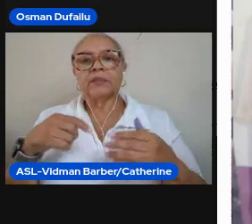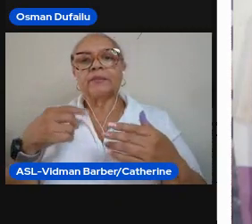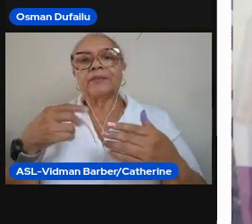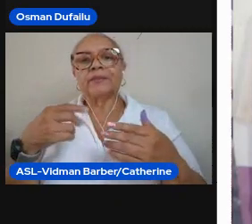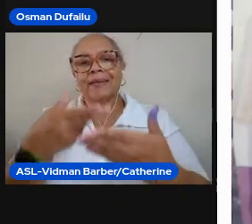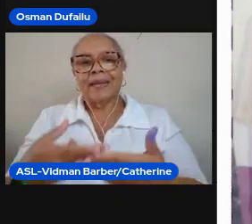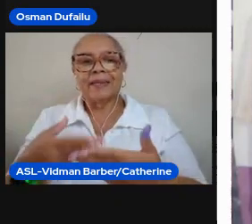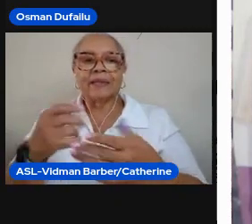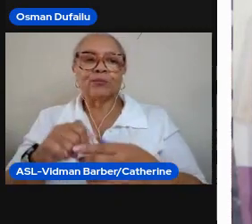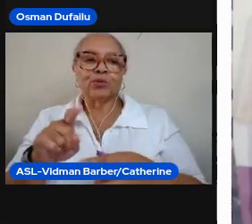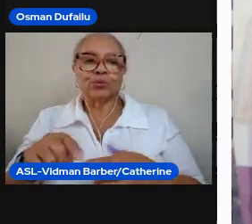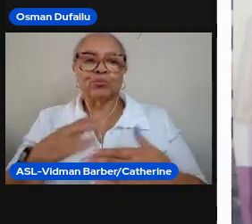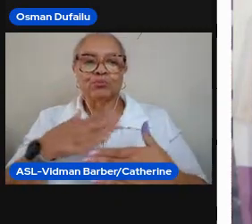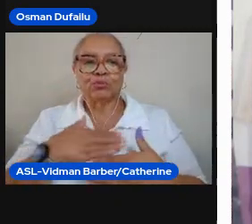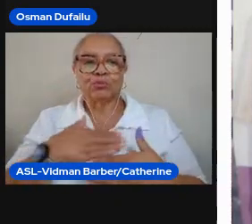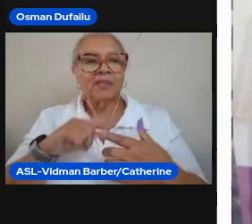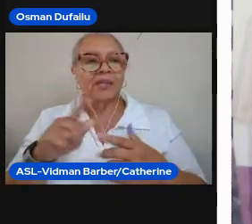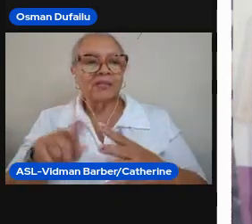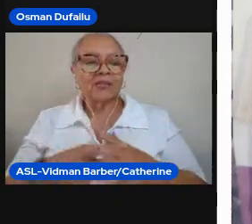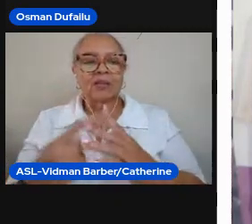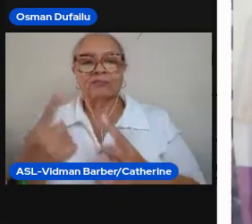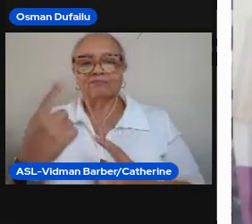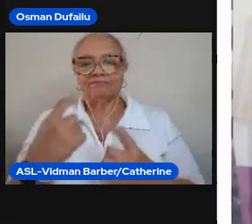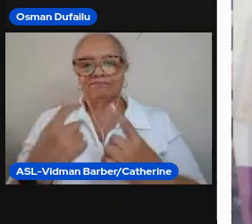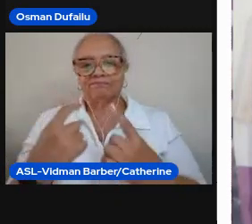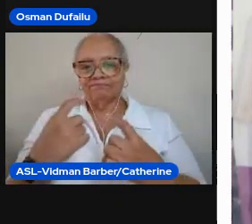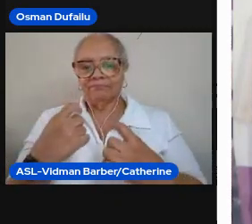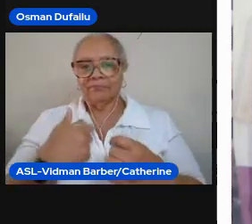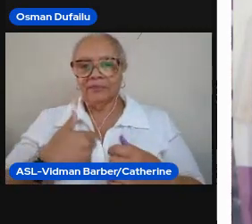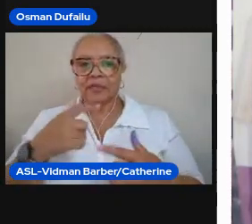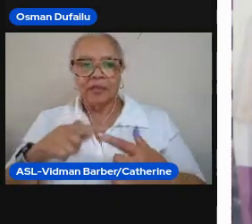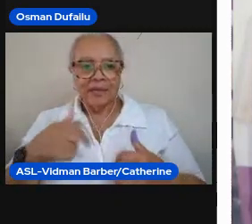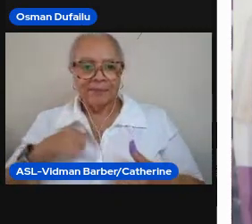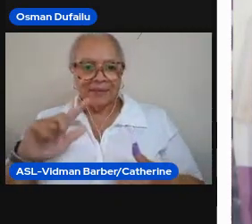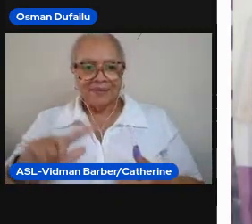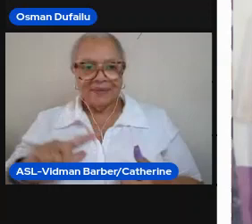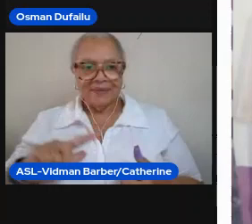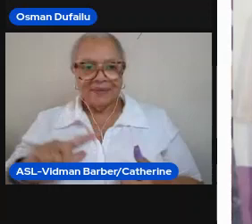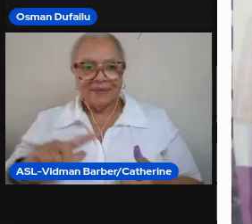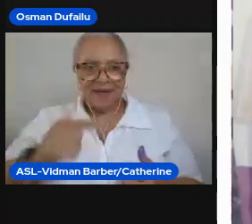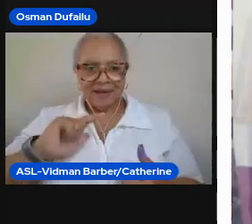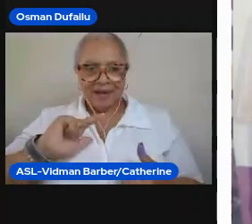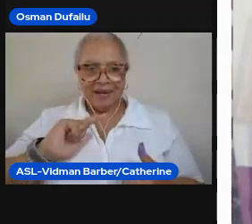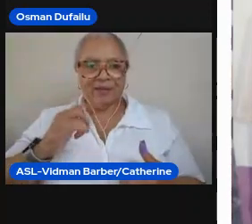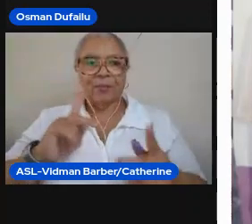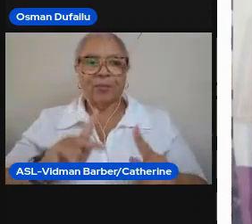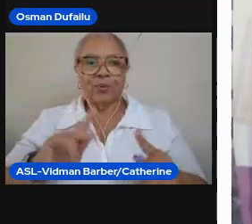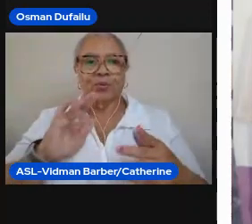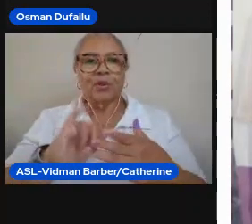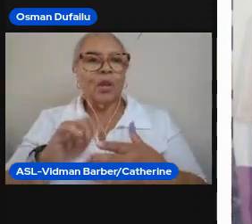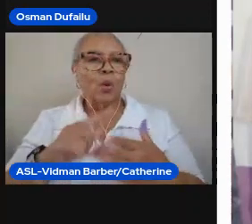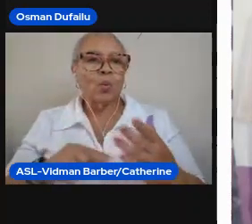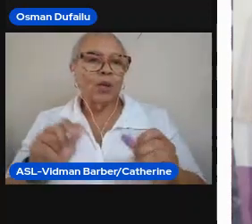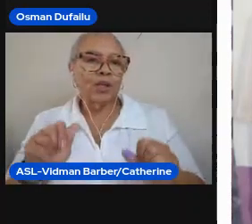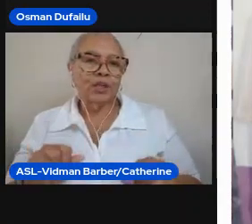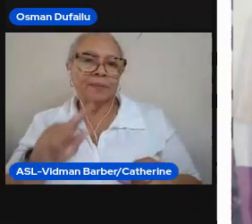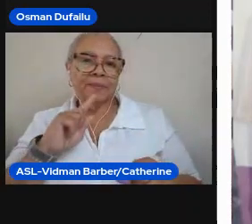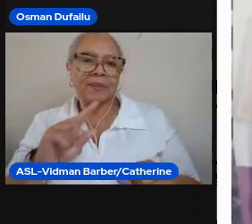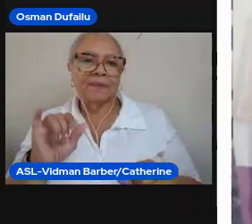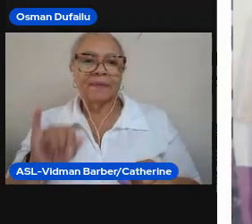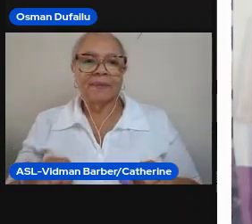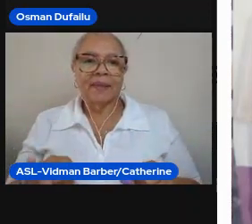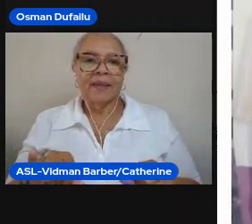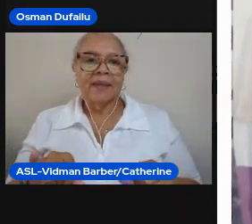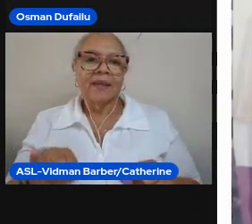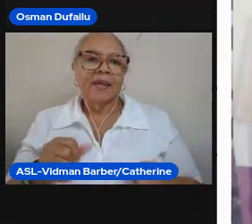and beginning to question myself: could I be the next person, or what could be this that